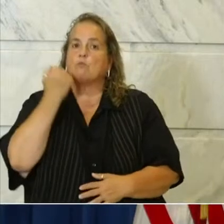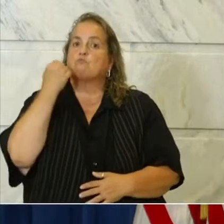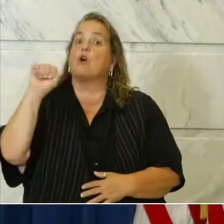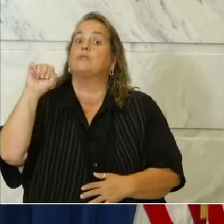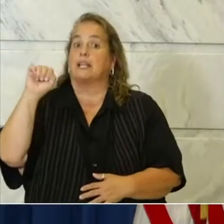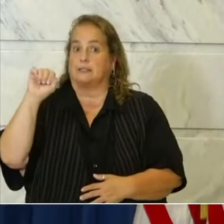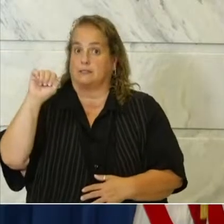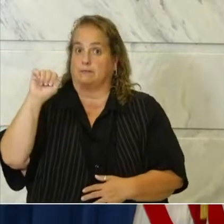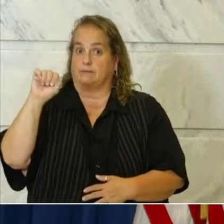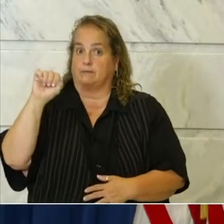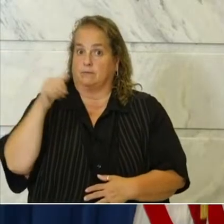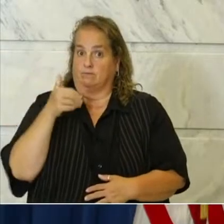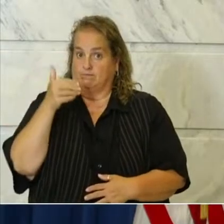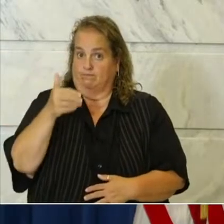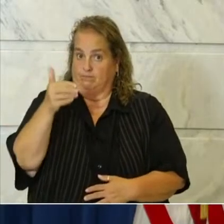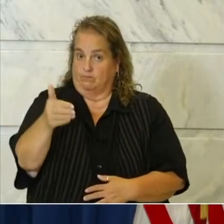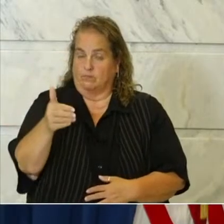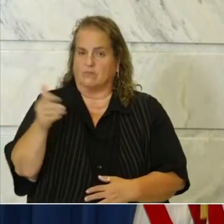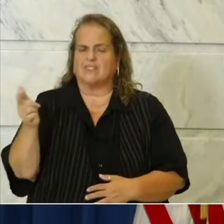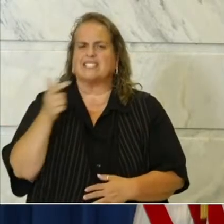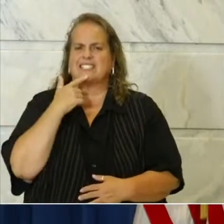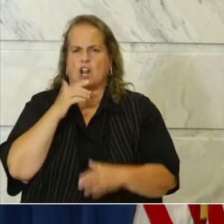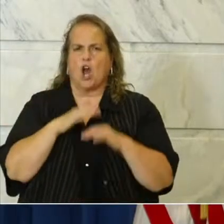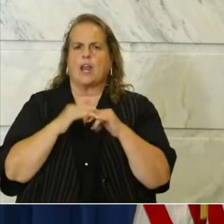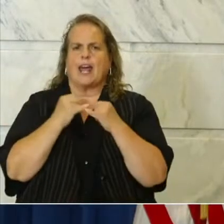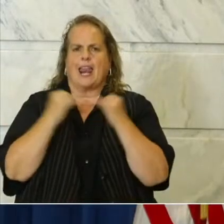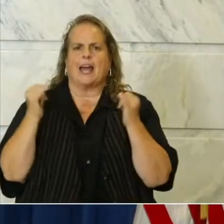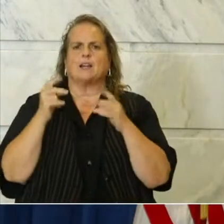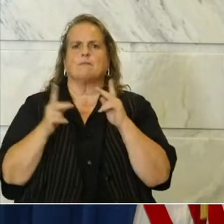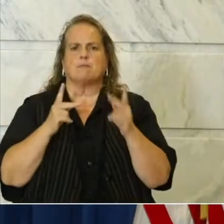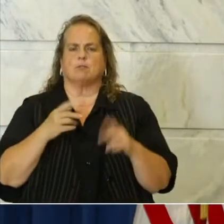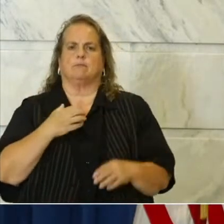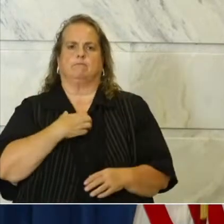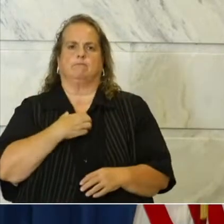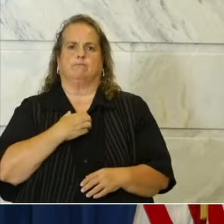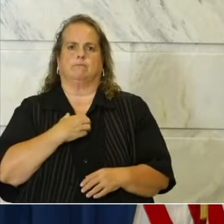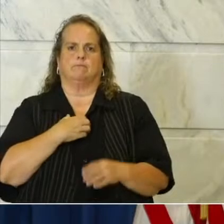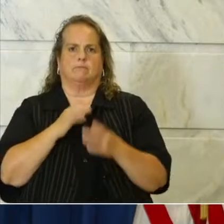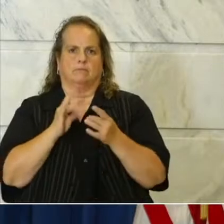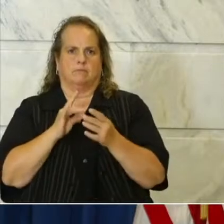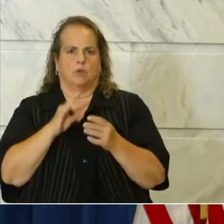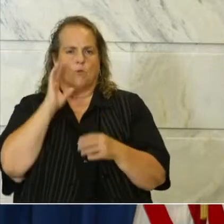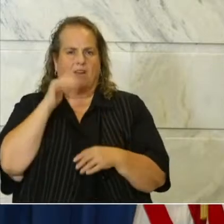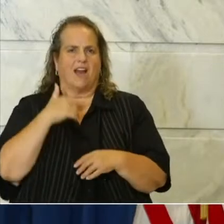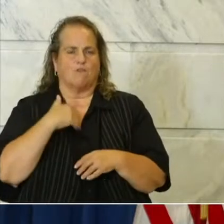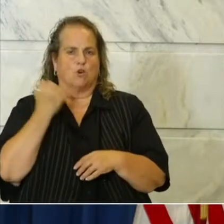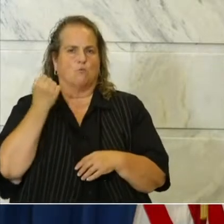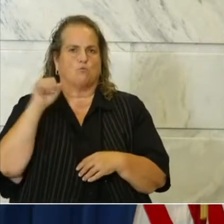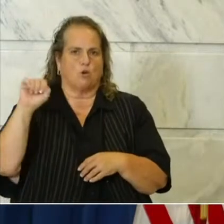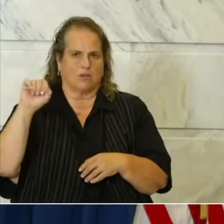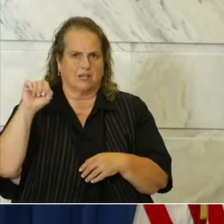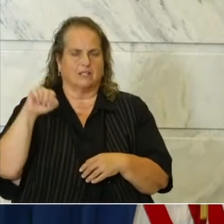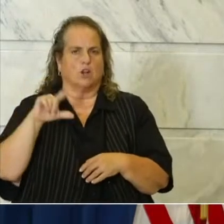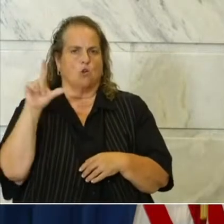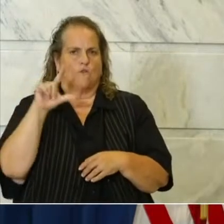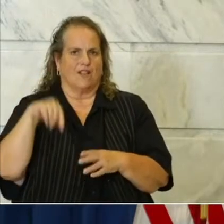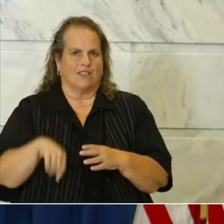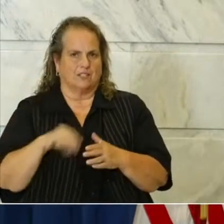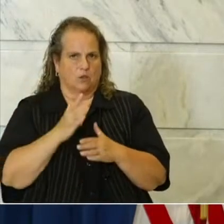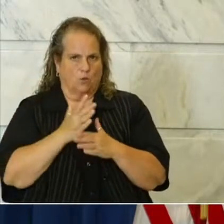The question is, there have been some online statements about an armed protest in Louisville this